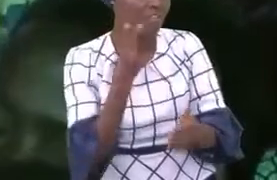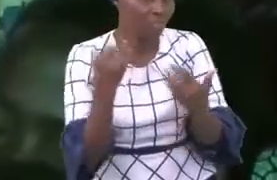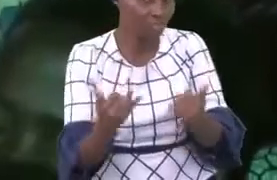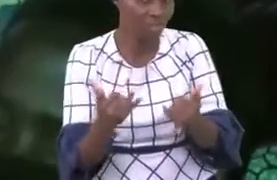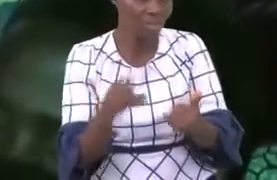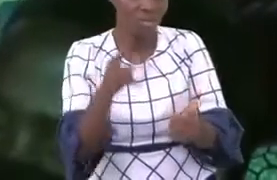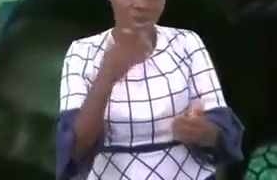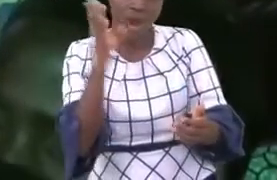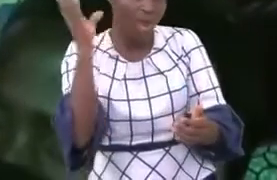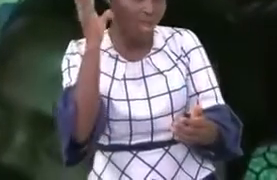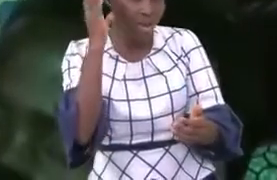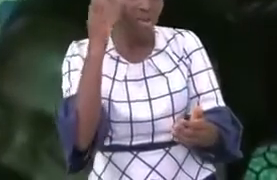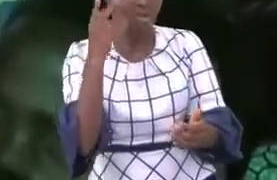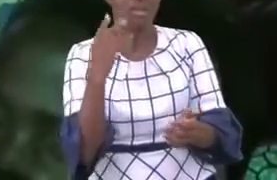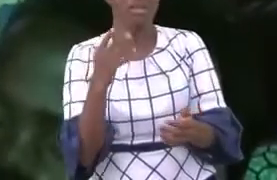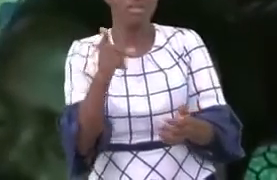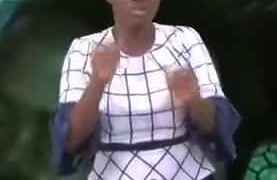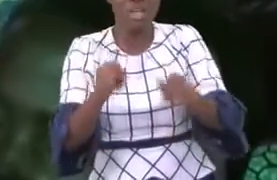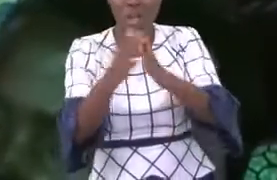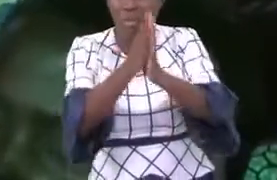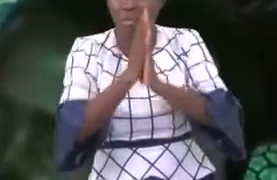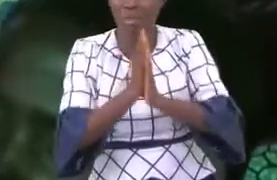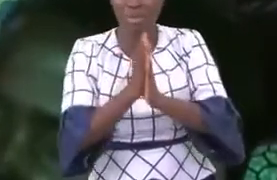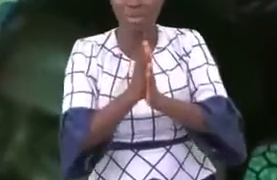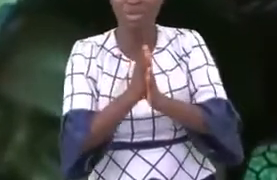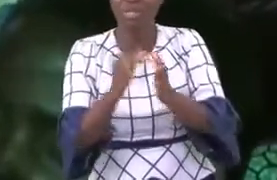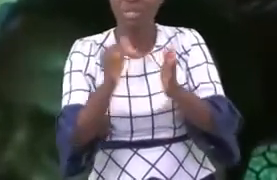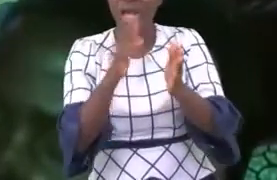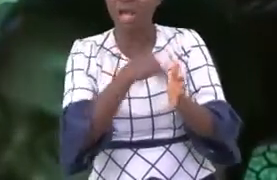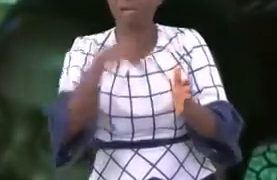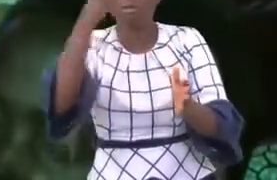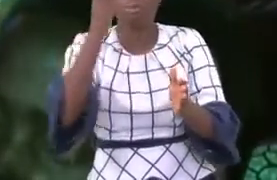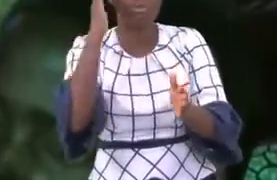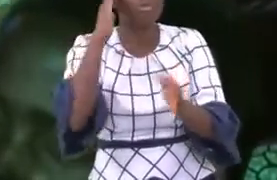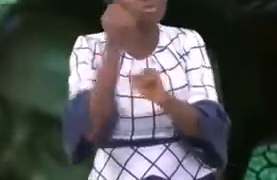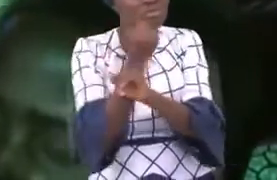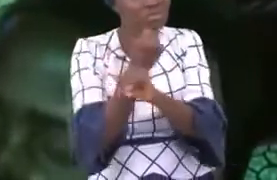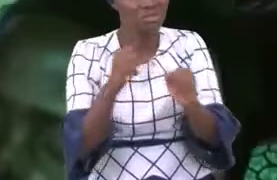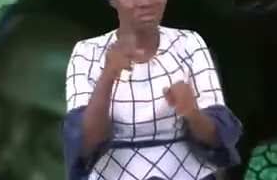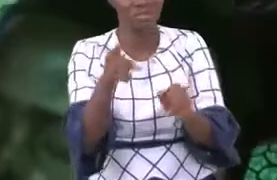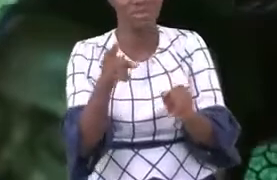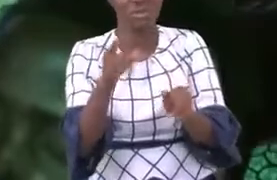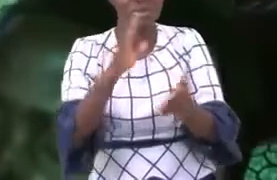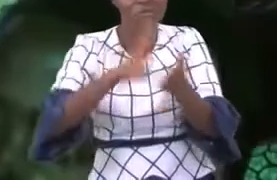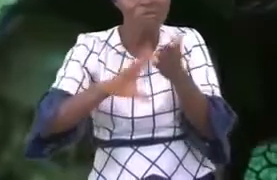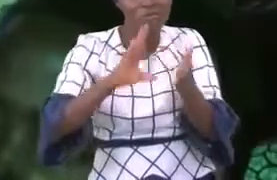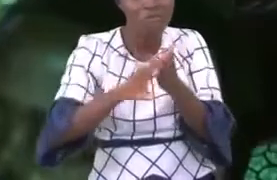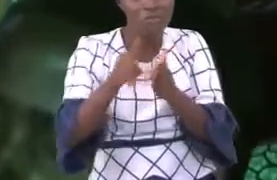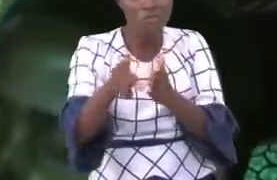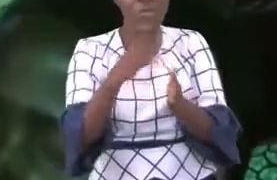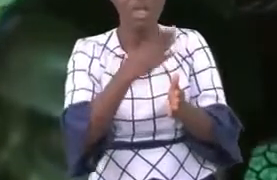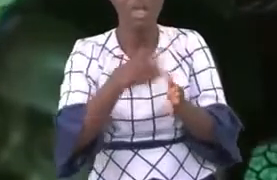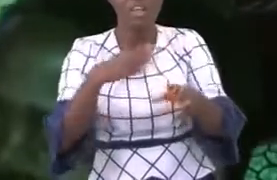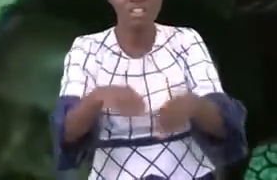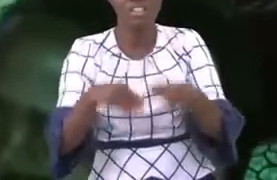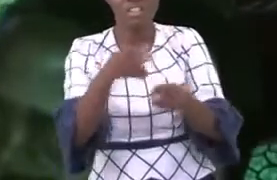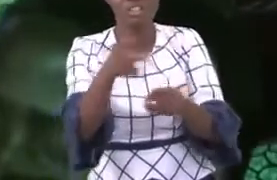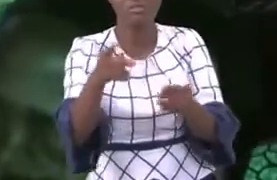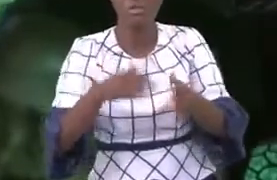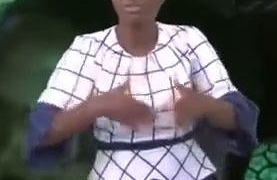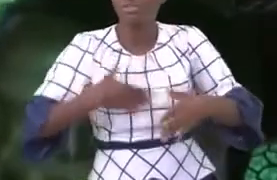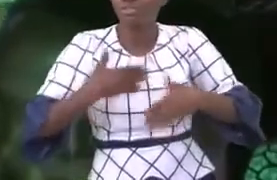he will save you and he will forgive you and he'll give you the joy and the peace that comes